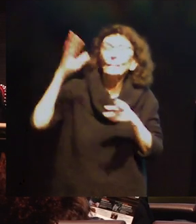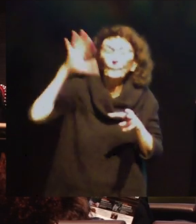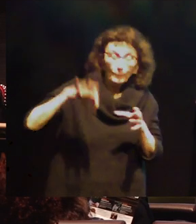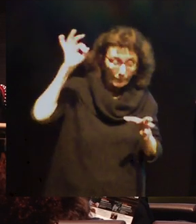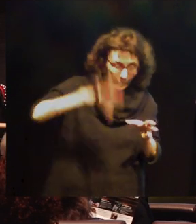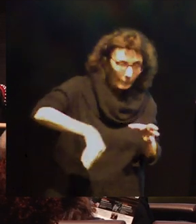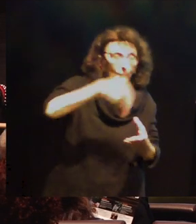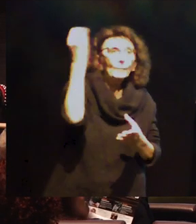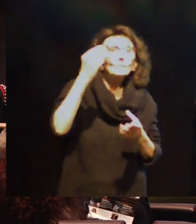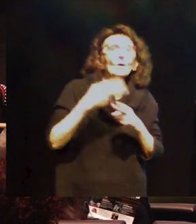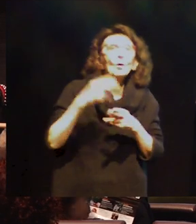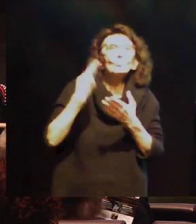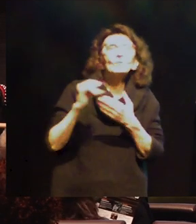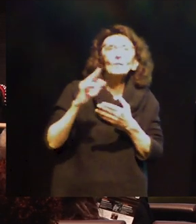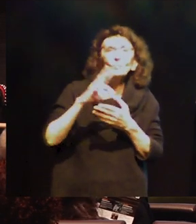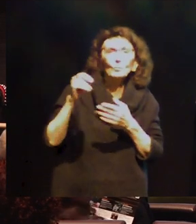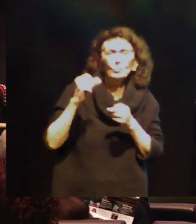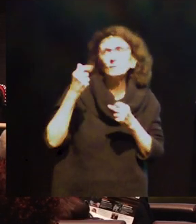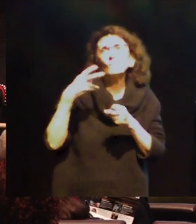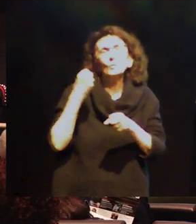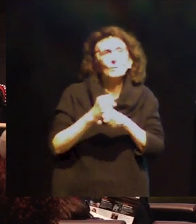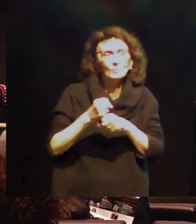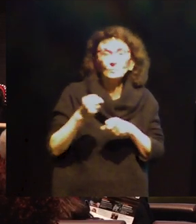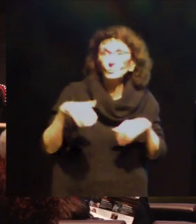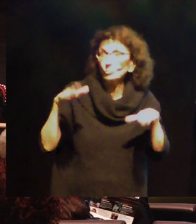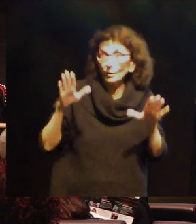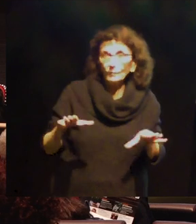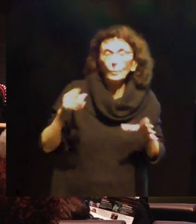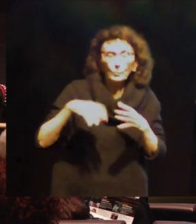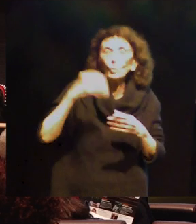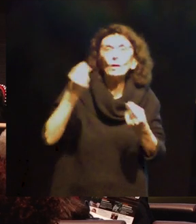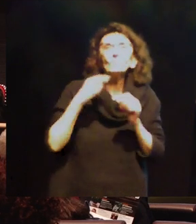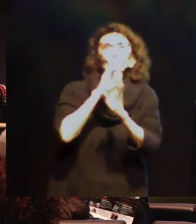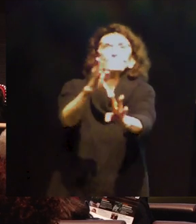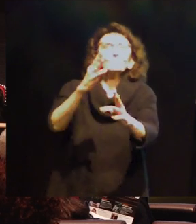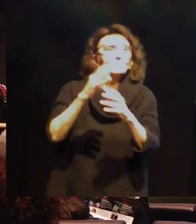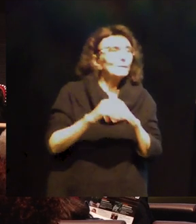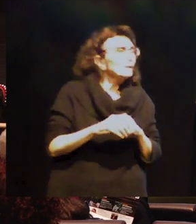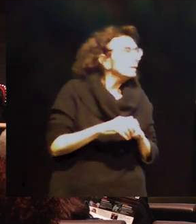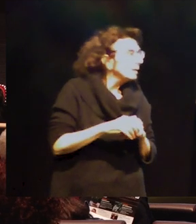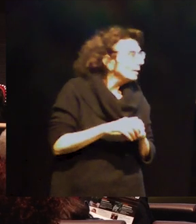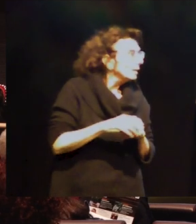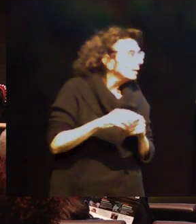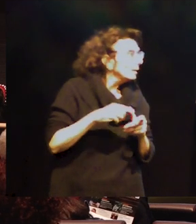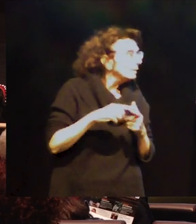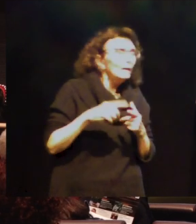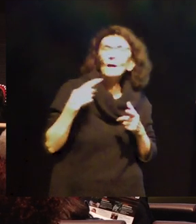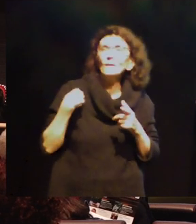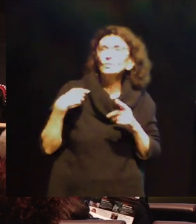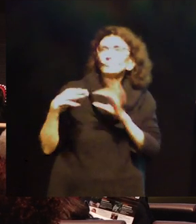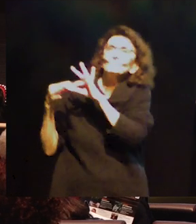out. And it was called Project 30, and it ran for a number of years, and it was incredible. And we reconnected through that, and then I just never let